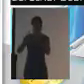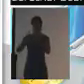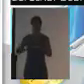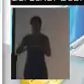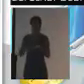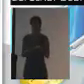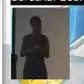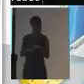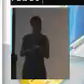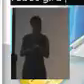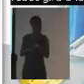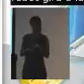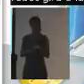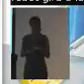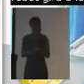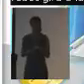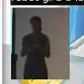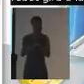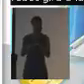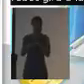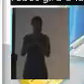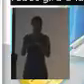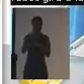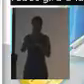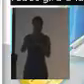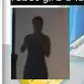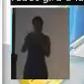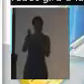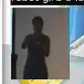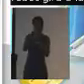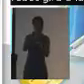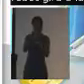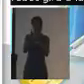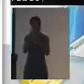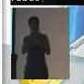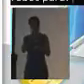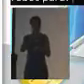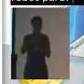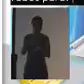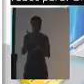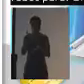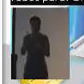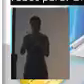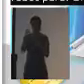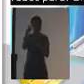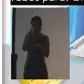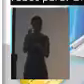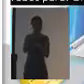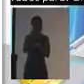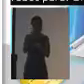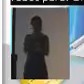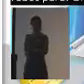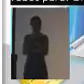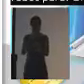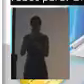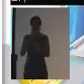goes back, if he moves the head back, it stops. And the quicker you move the head, the quicker the ball will move. That is